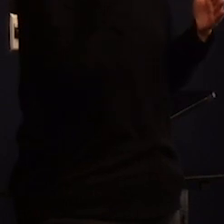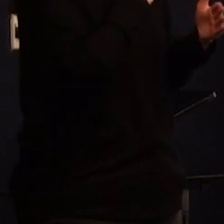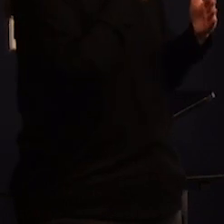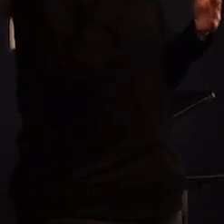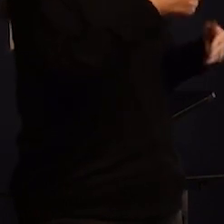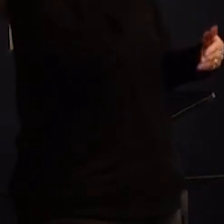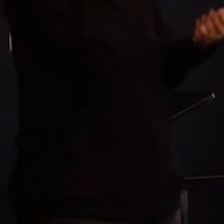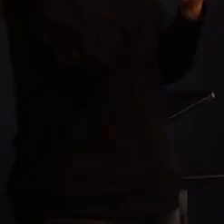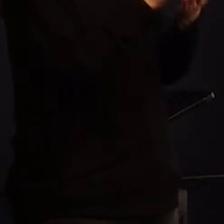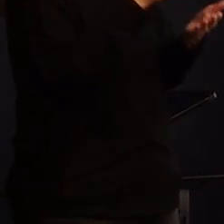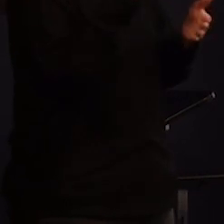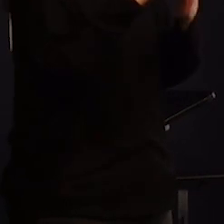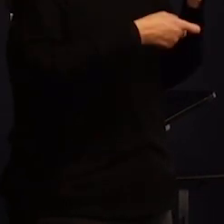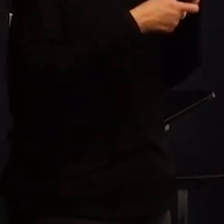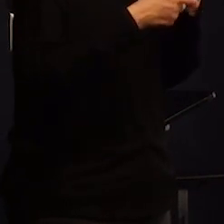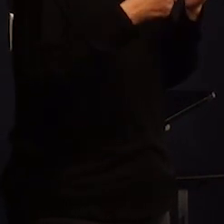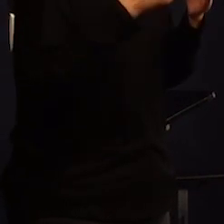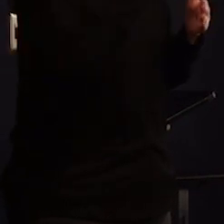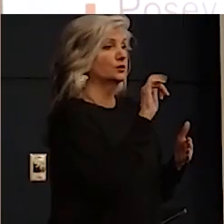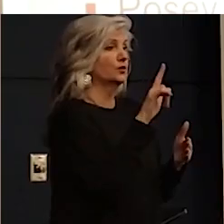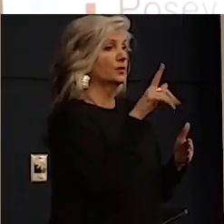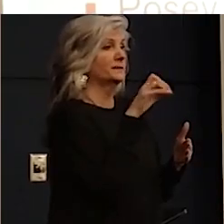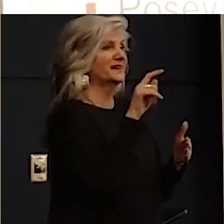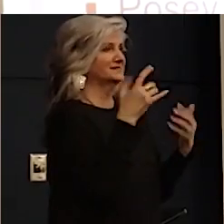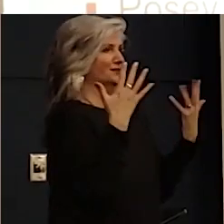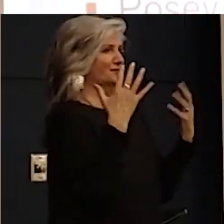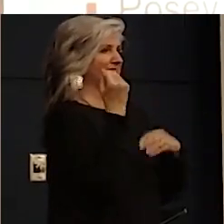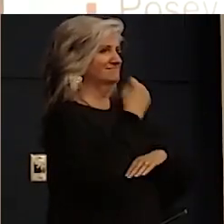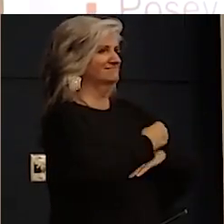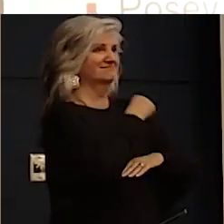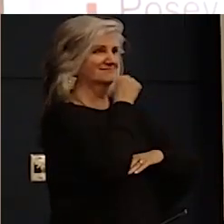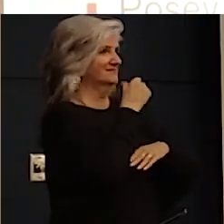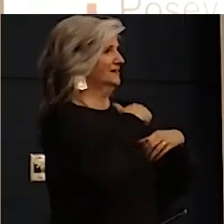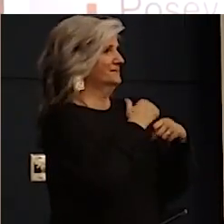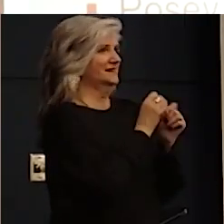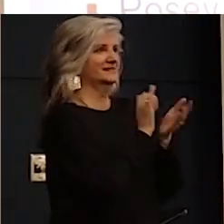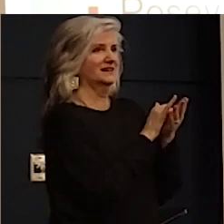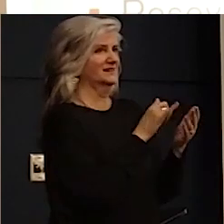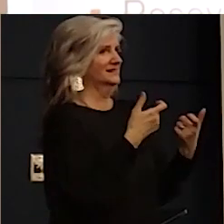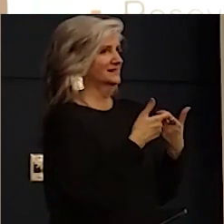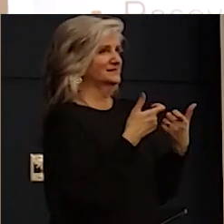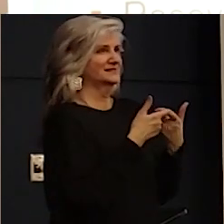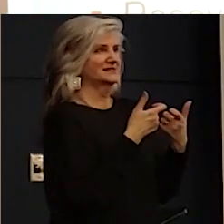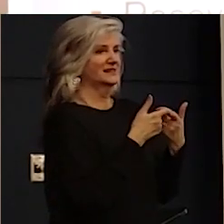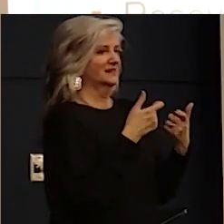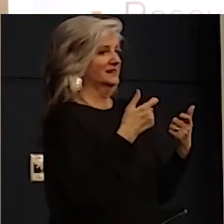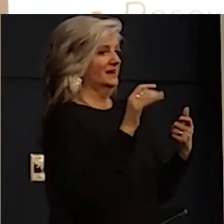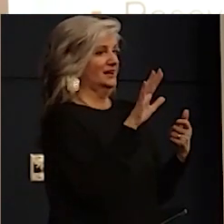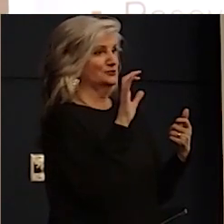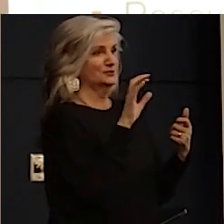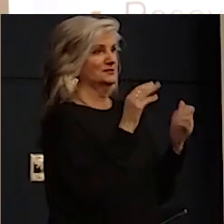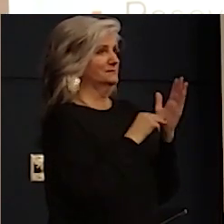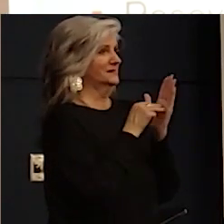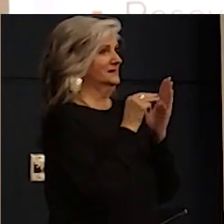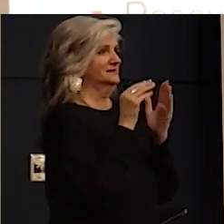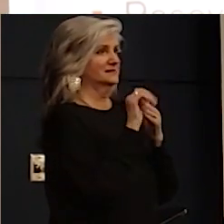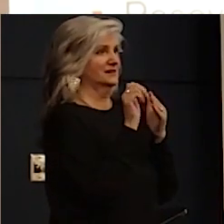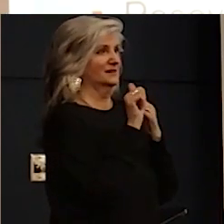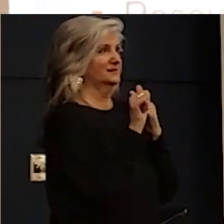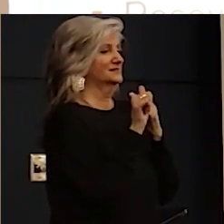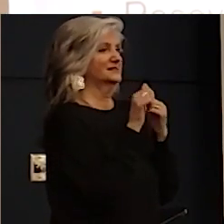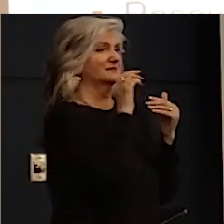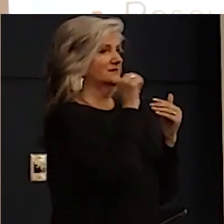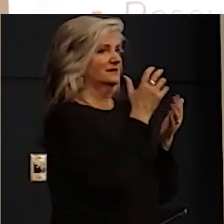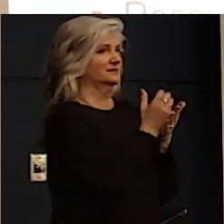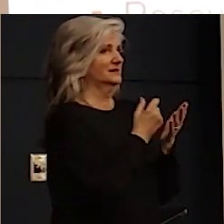And then you even have costs of coal plants that have already been retired and are not generating electricity hundreds of millions of dollars that CenterPoint has not yet collected